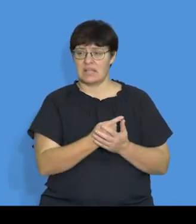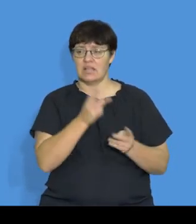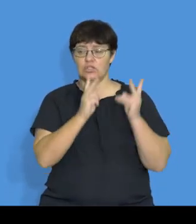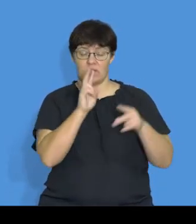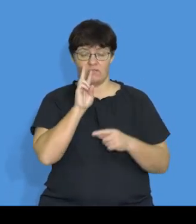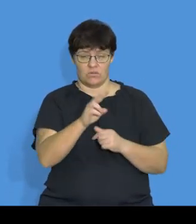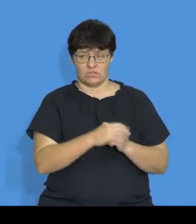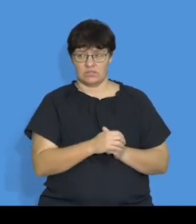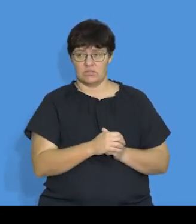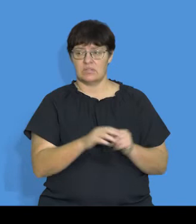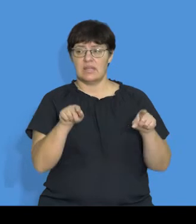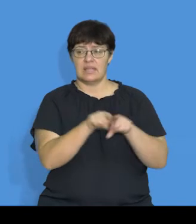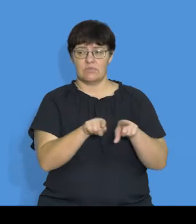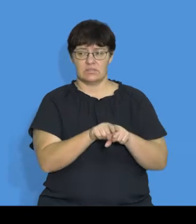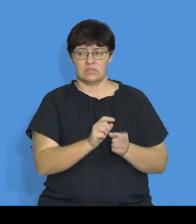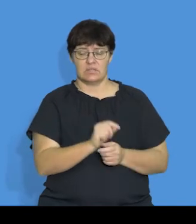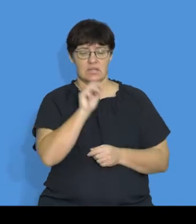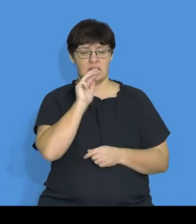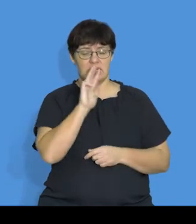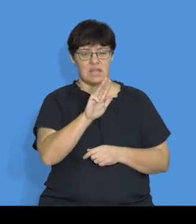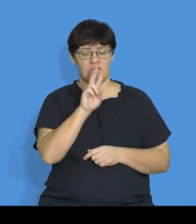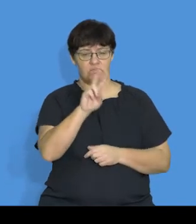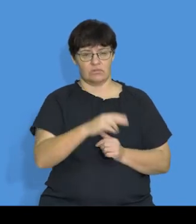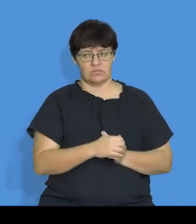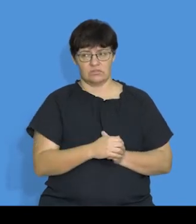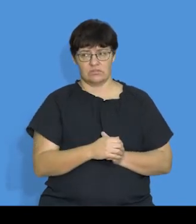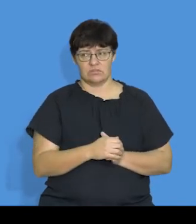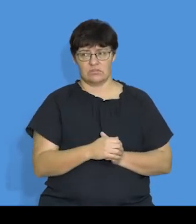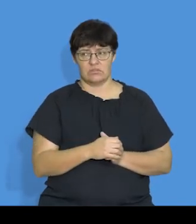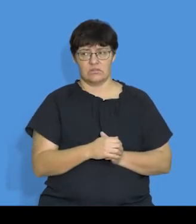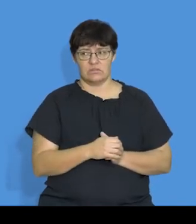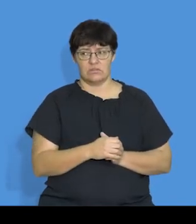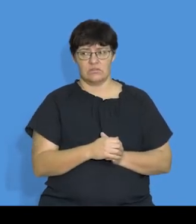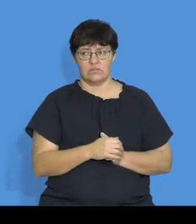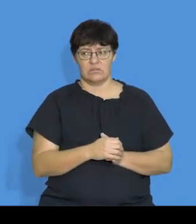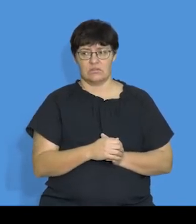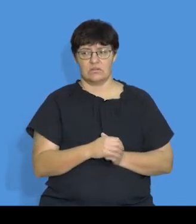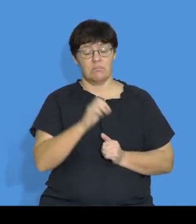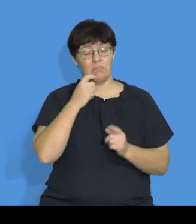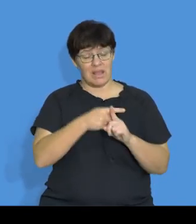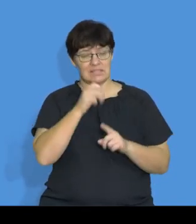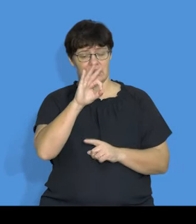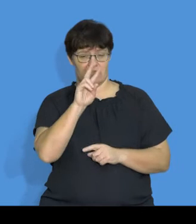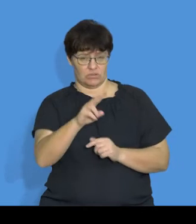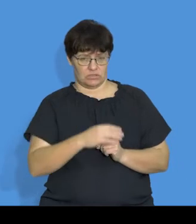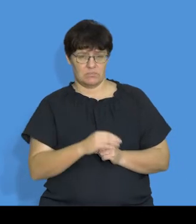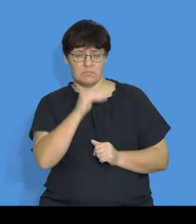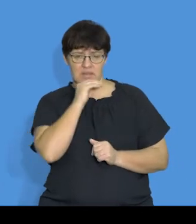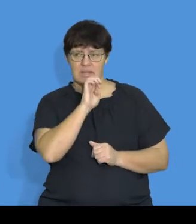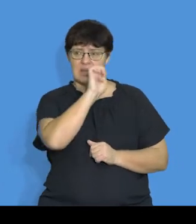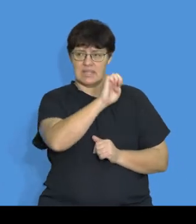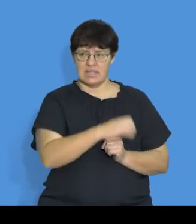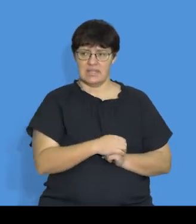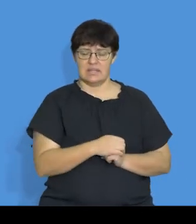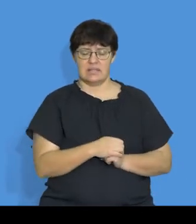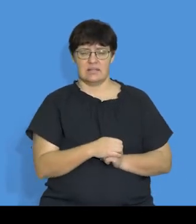volts is equals to 9 volts plus 3 volts. Okay, so that becomes our E.